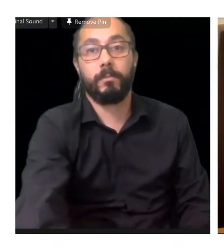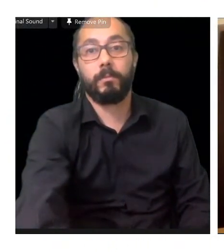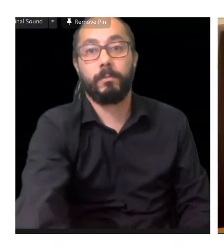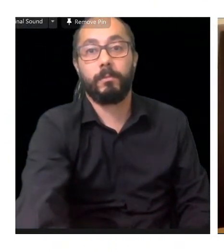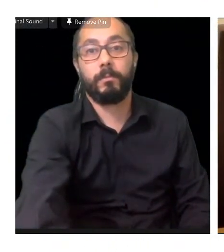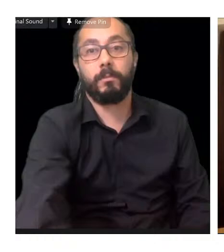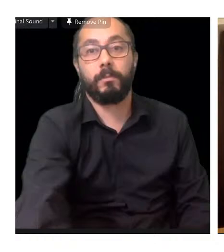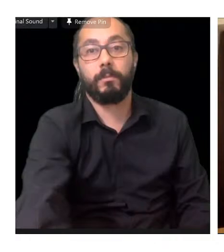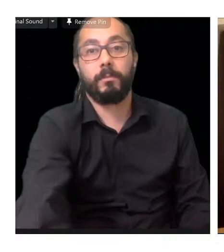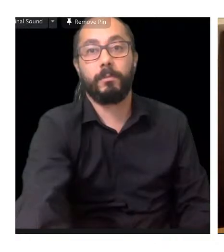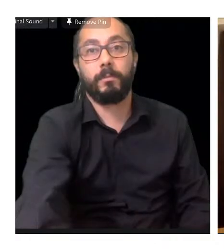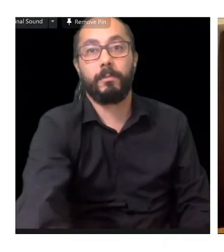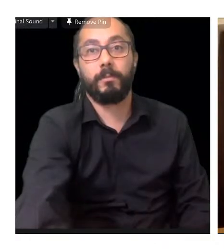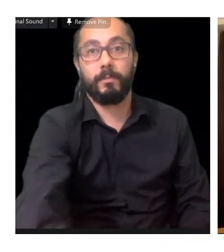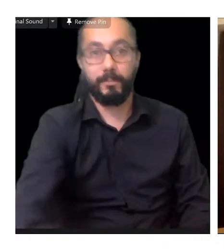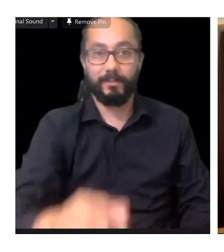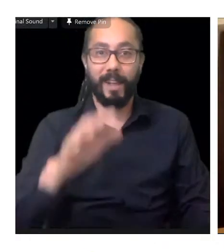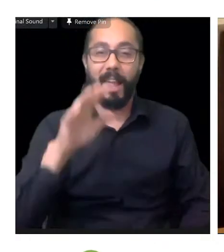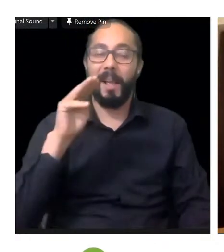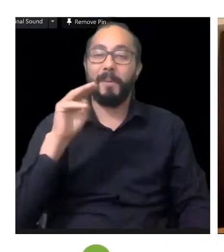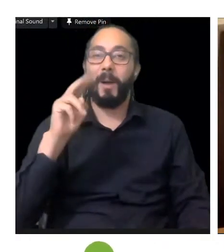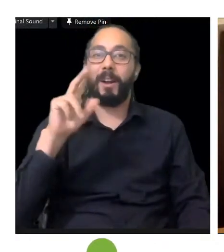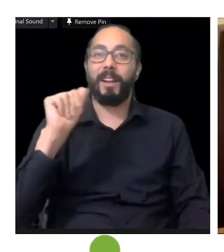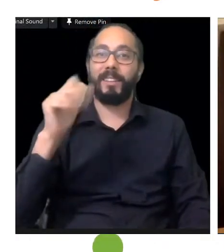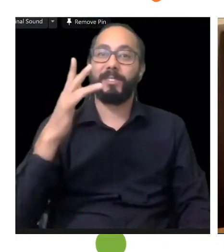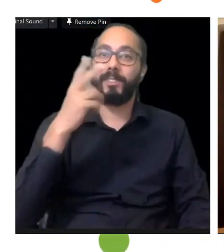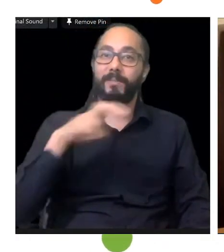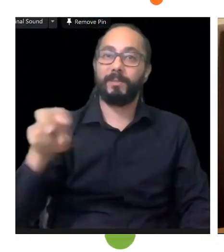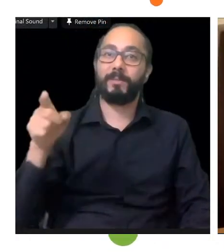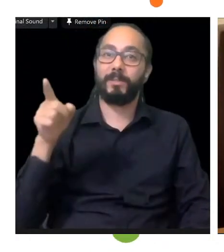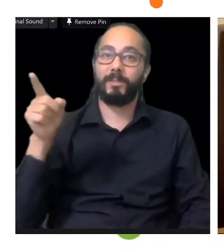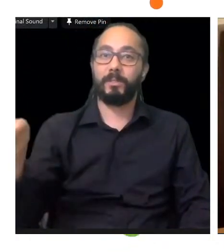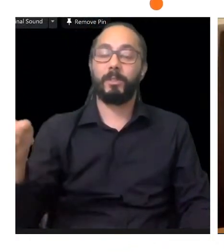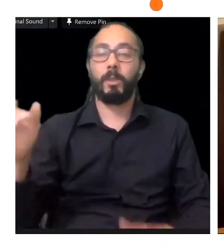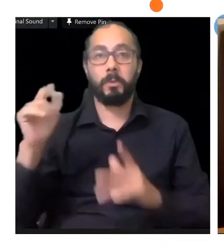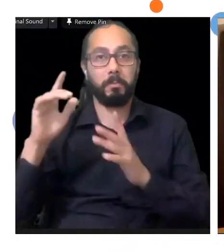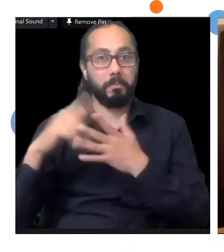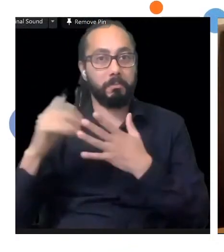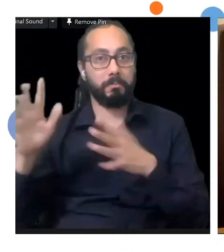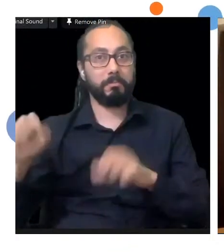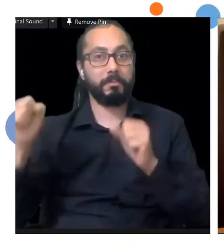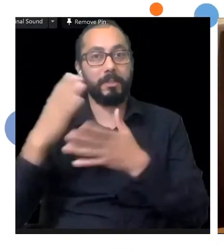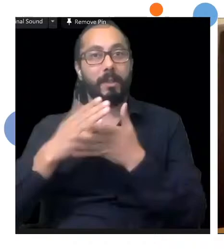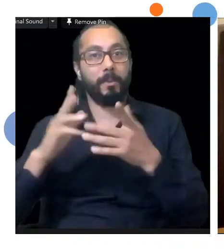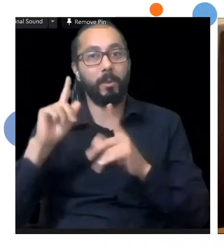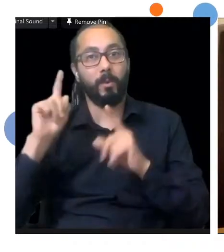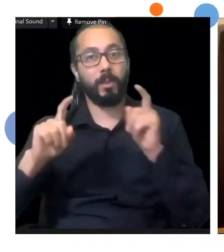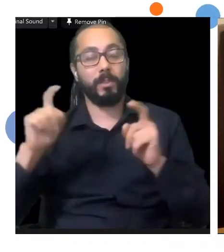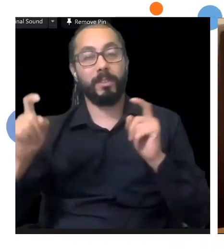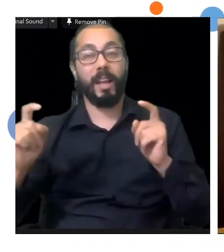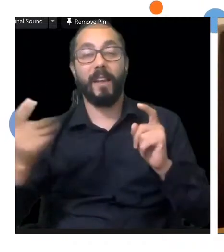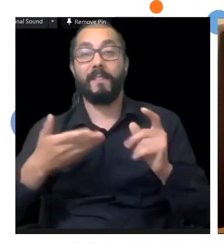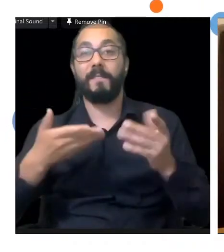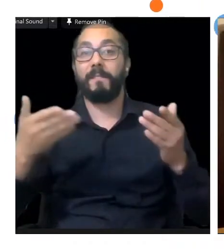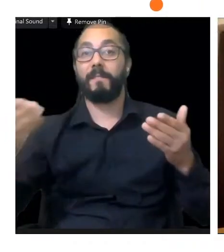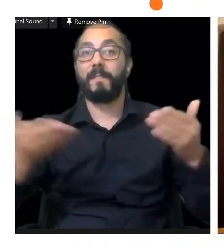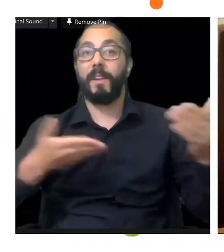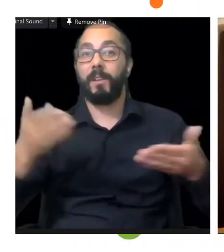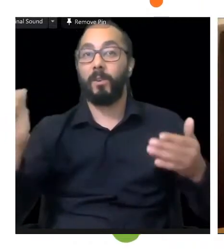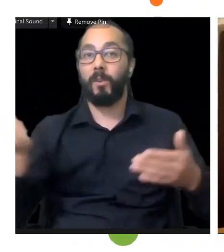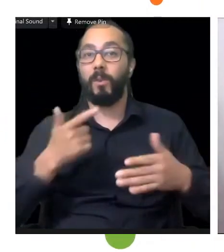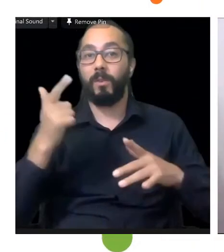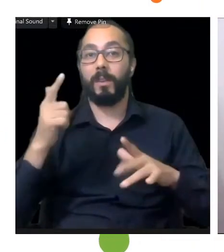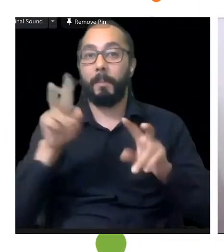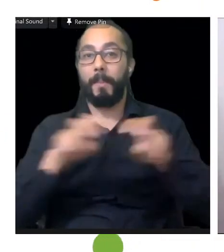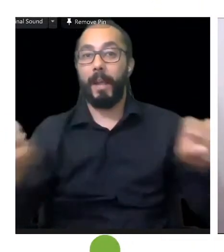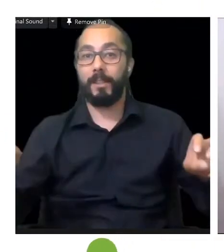for the Arts. I think I'm punting over to you to help us to handle some of the questions, and maybe we invite our panelists and I'll assign as helpful.